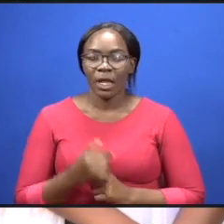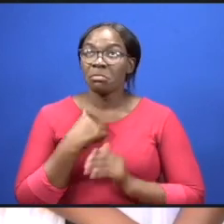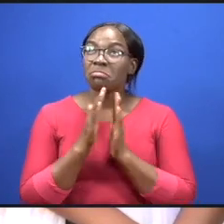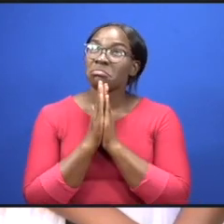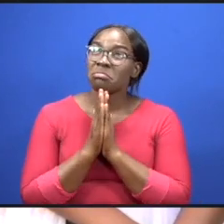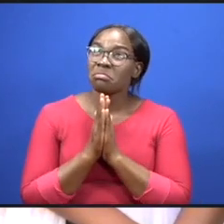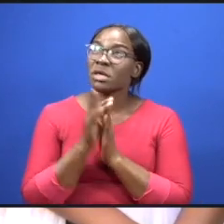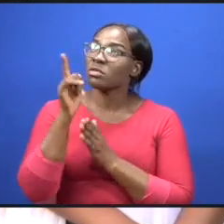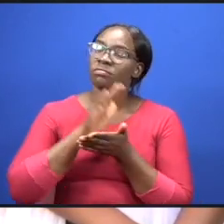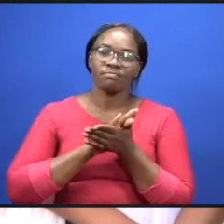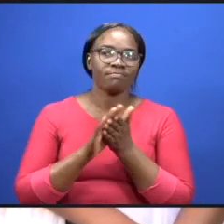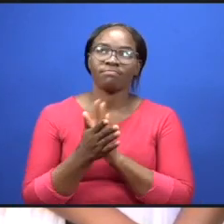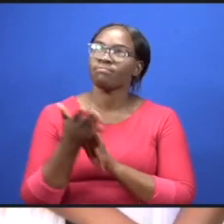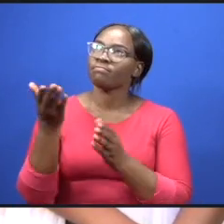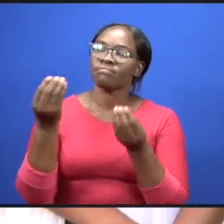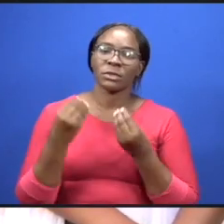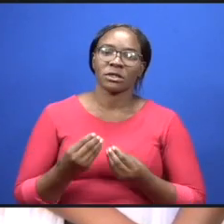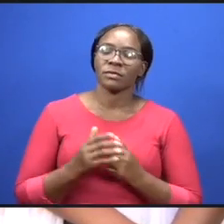I pray that you would forgive me.